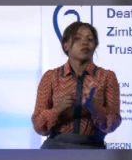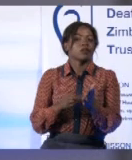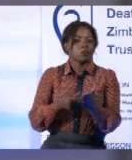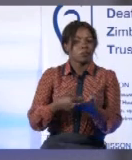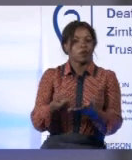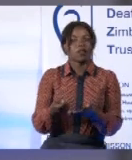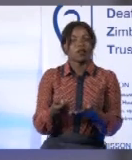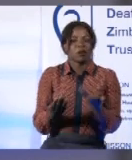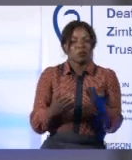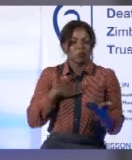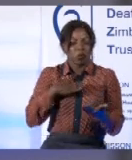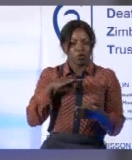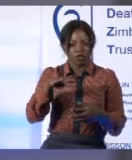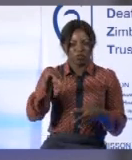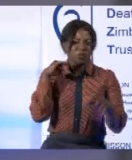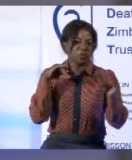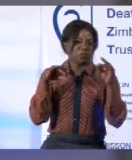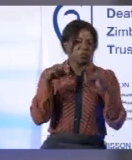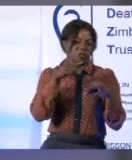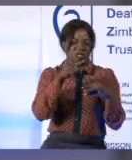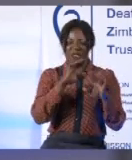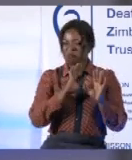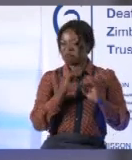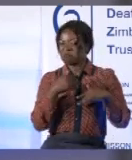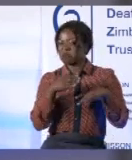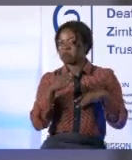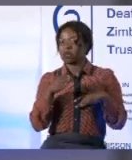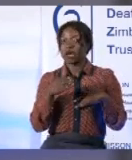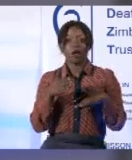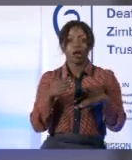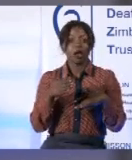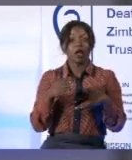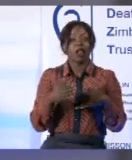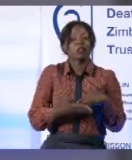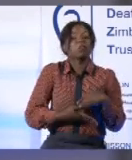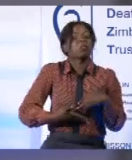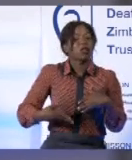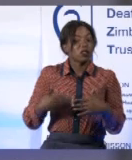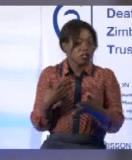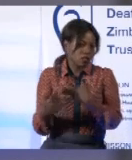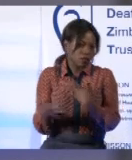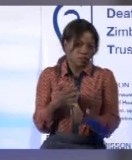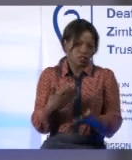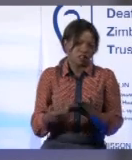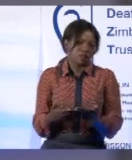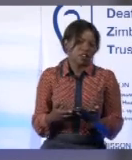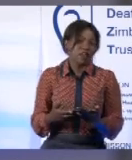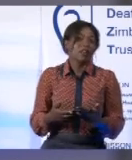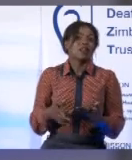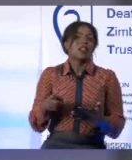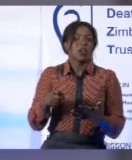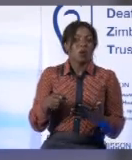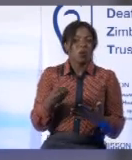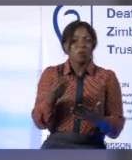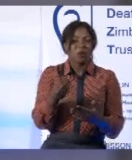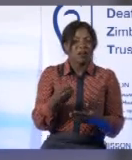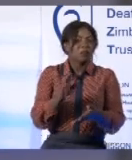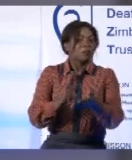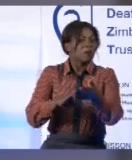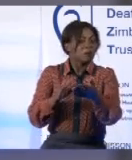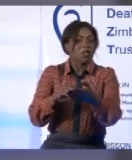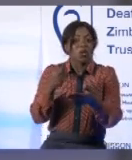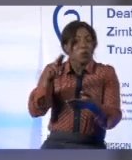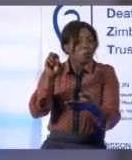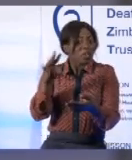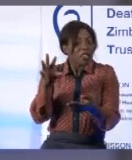wakadakusaruza kutaya and dituri wana wakada isoka. Unofani nzara. Weba imazwana shuruku dura. Things are magrosas are things in US